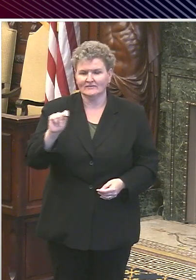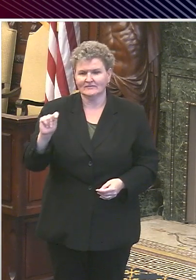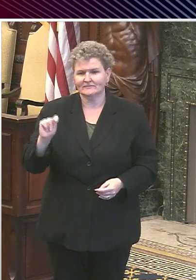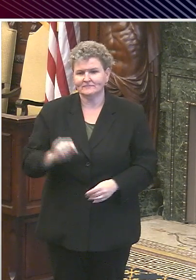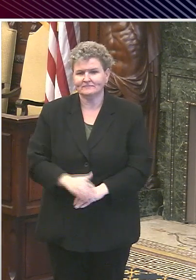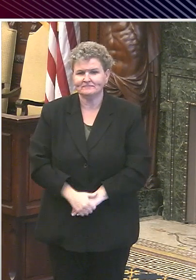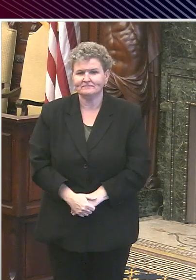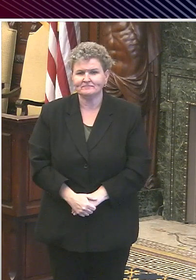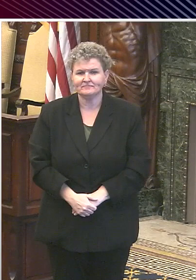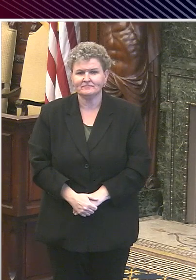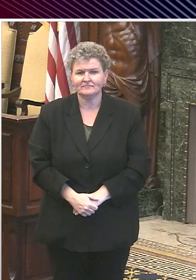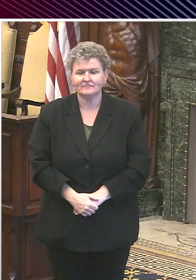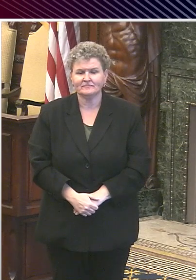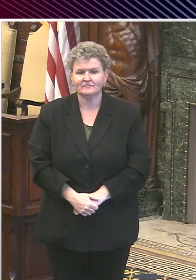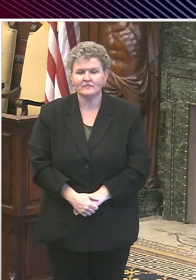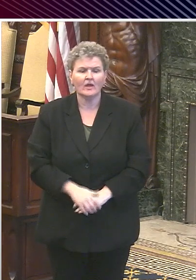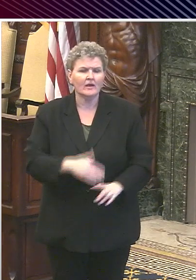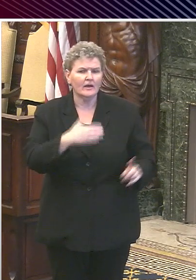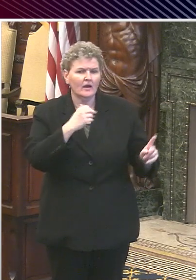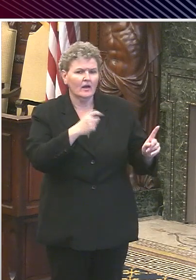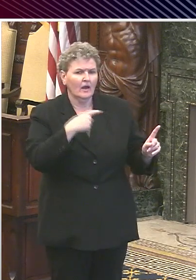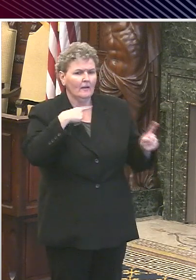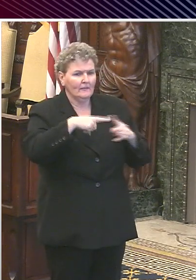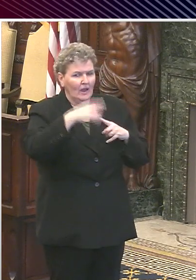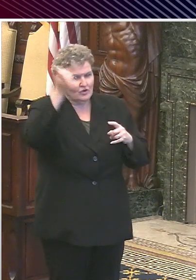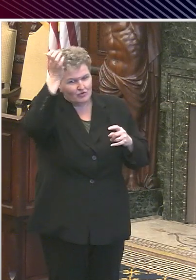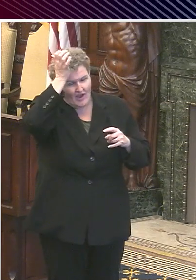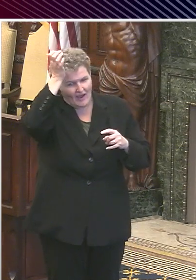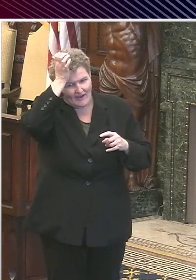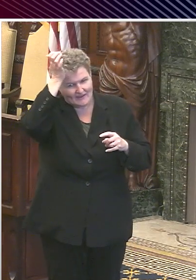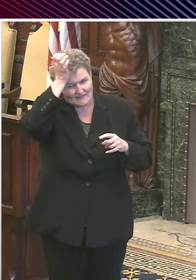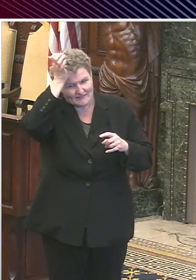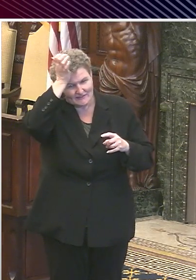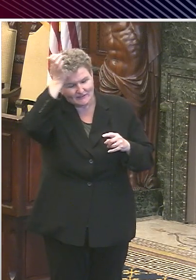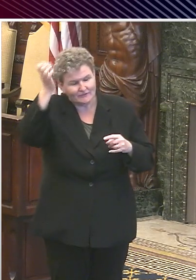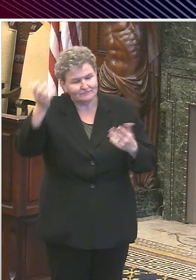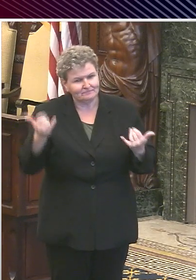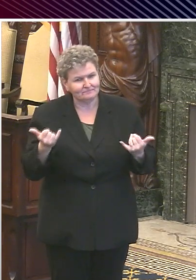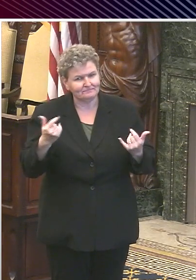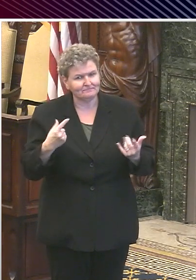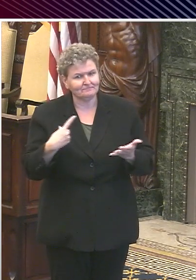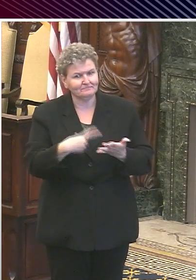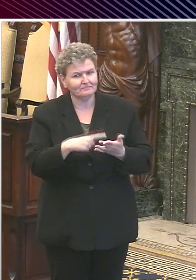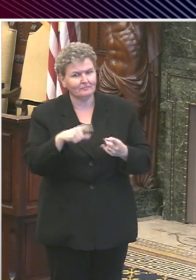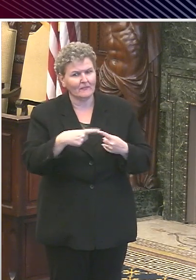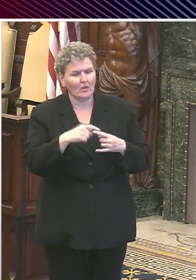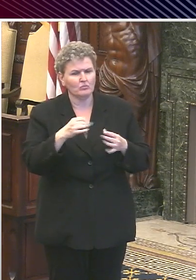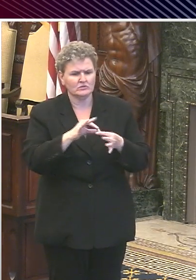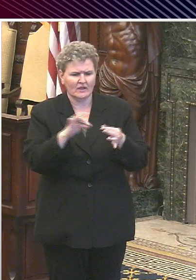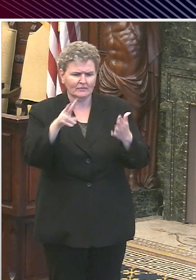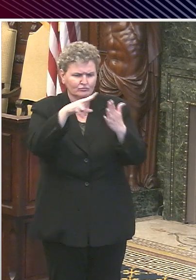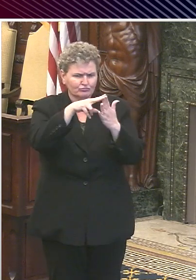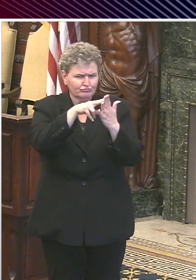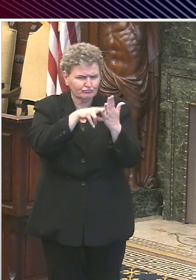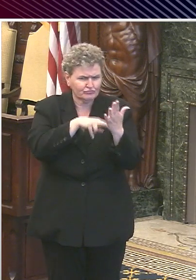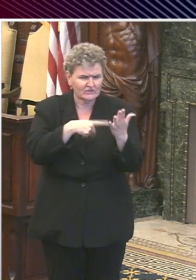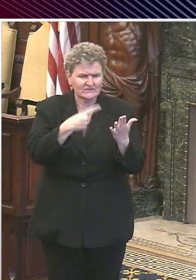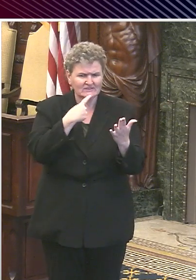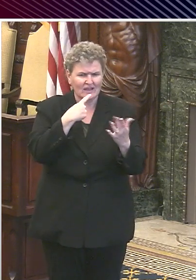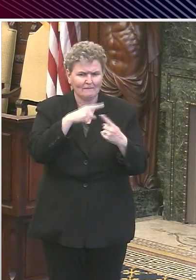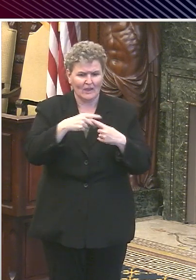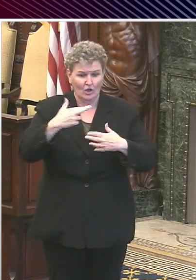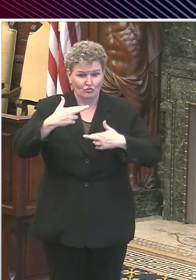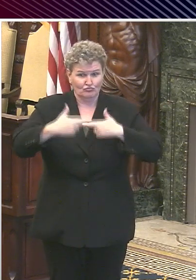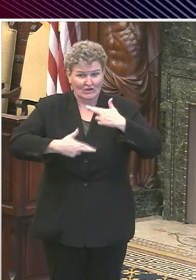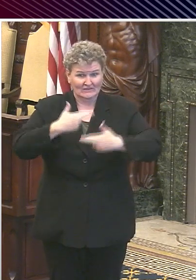Yes. So question is about trash. I was reading the statement, and is it the recycling